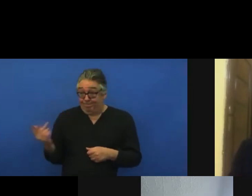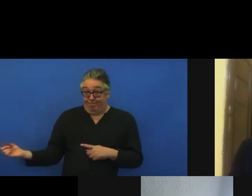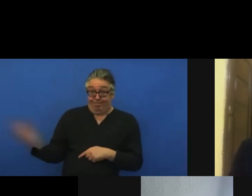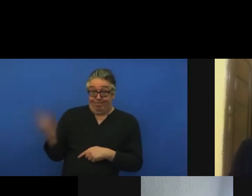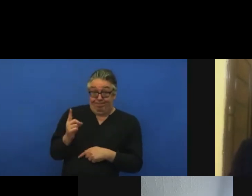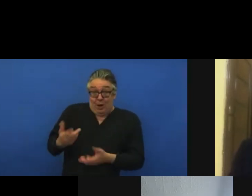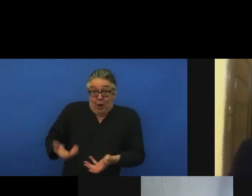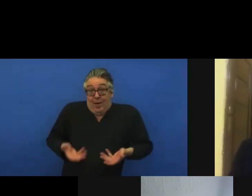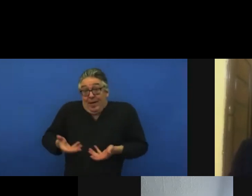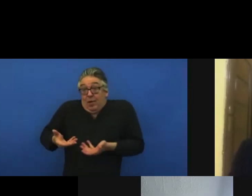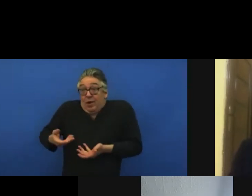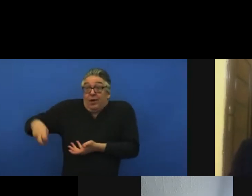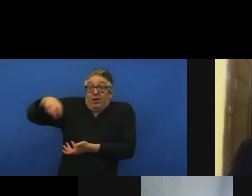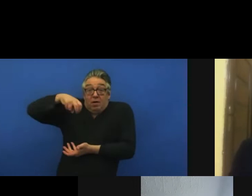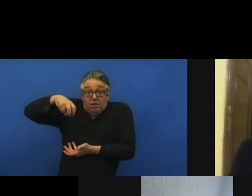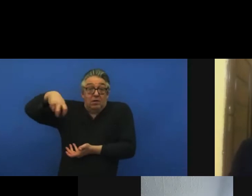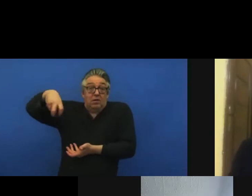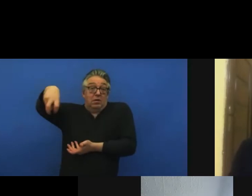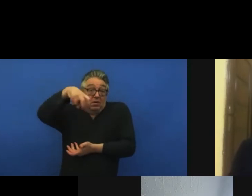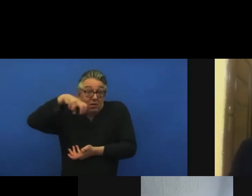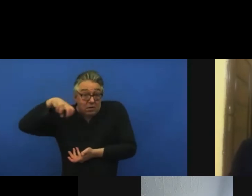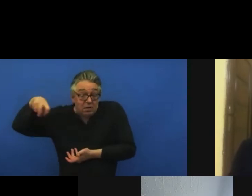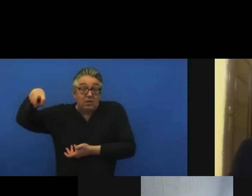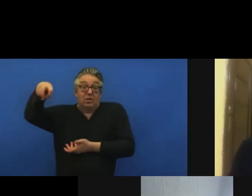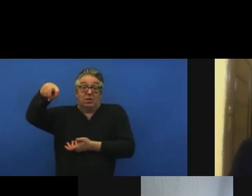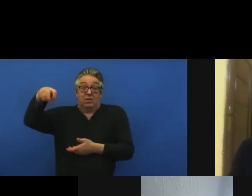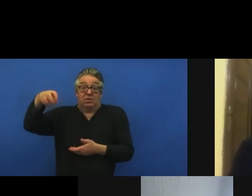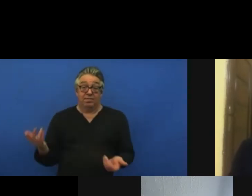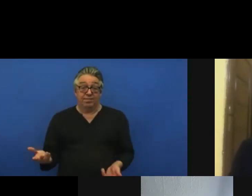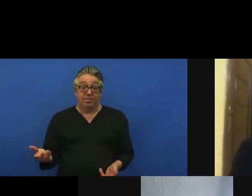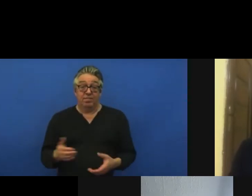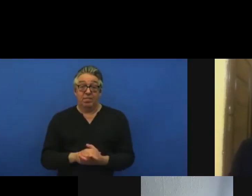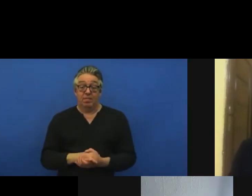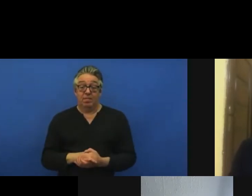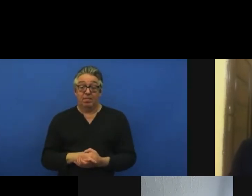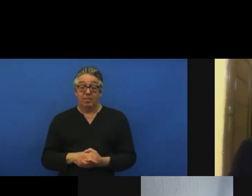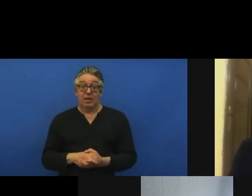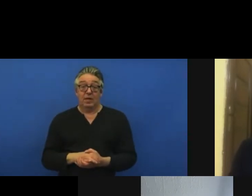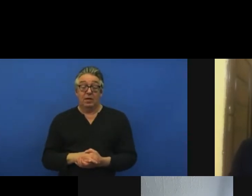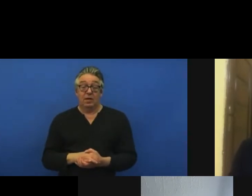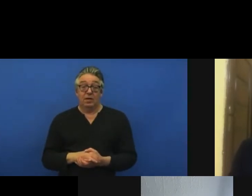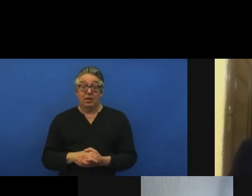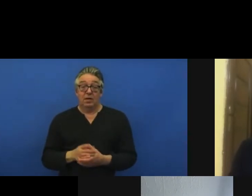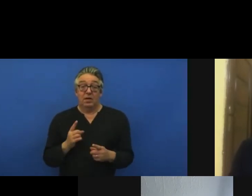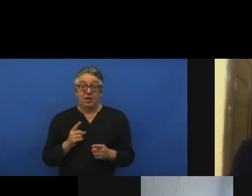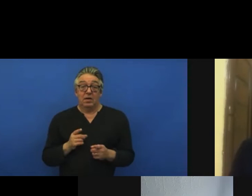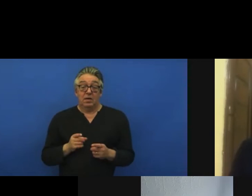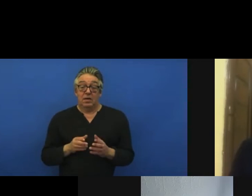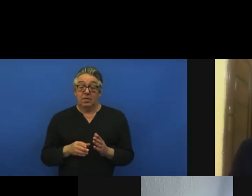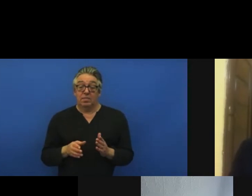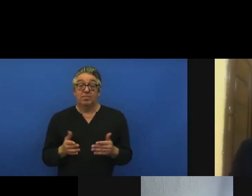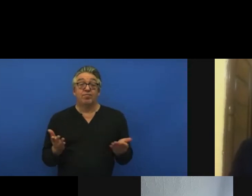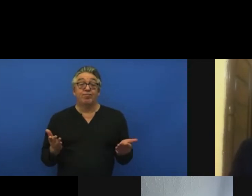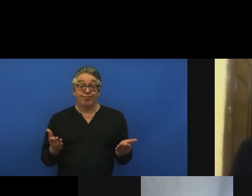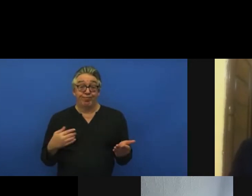we had to accommodate ourselves inside our household to protect the other members of the family. And of course,